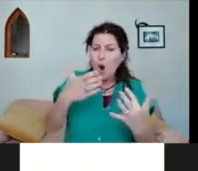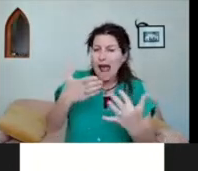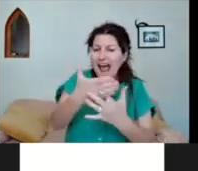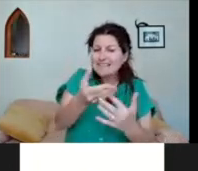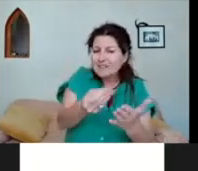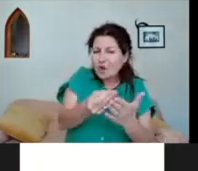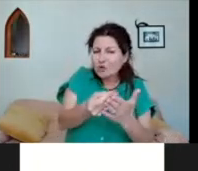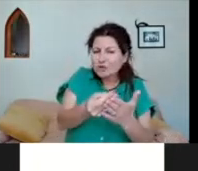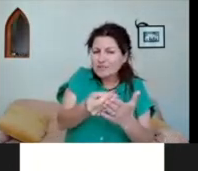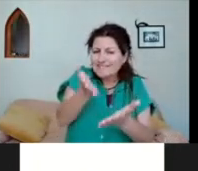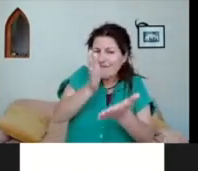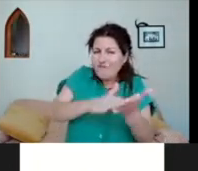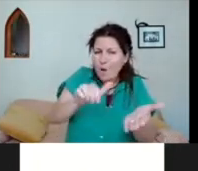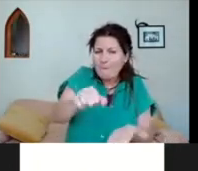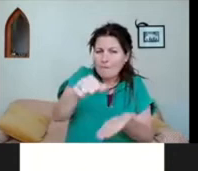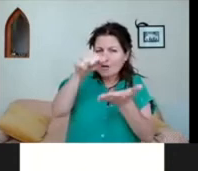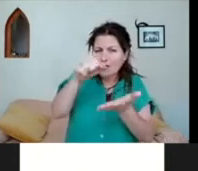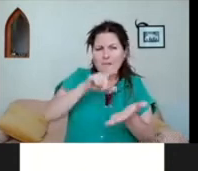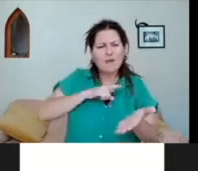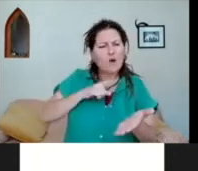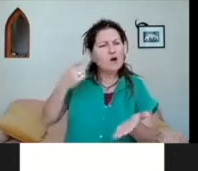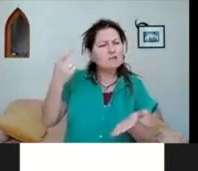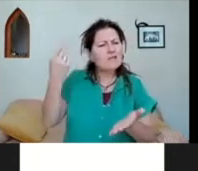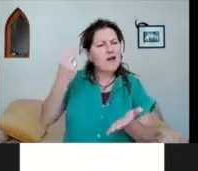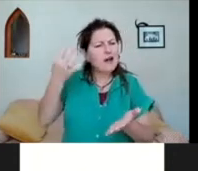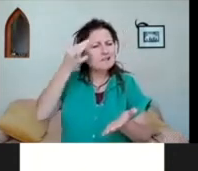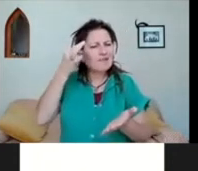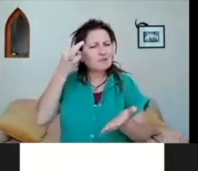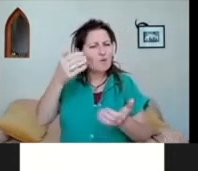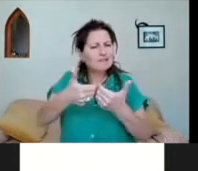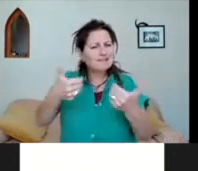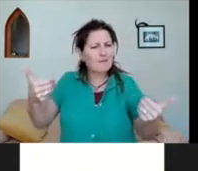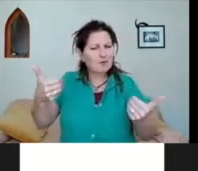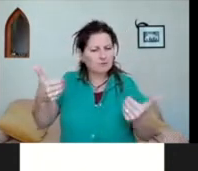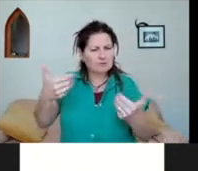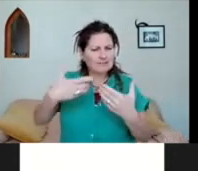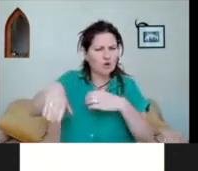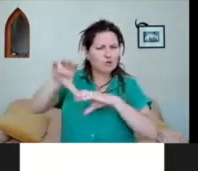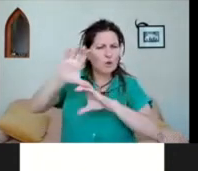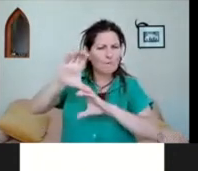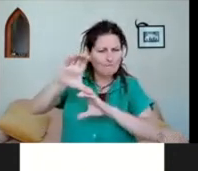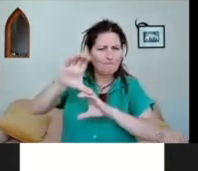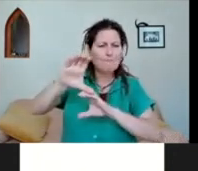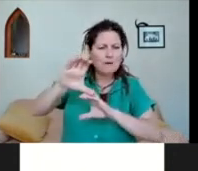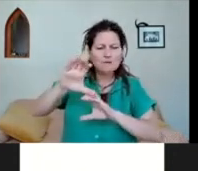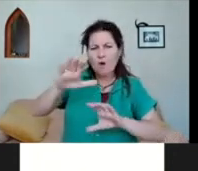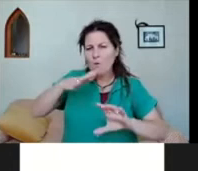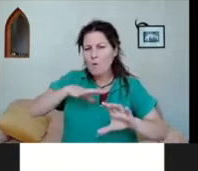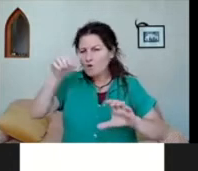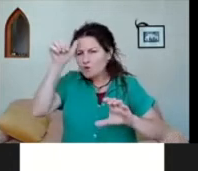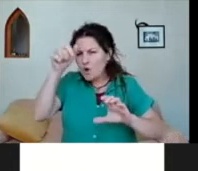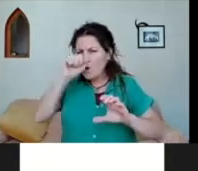Because with the Arts Council and things, the access is on top of. Yeah. So I wanted to know if it is in top of